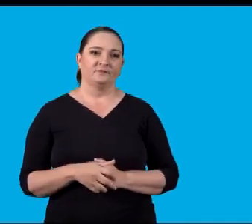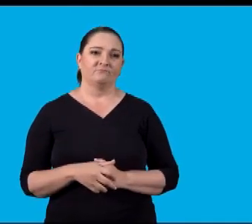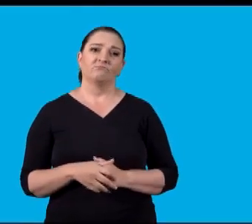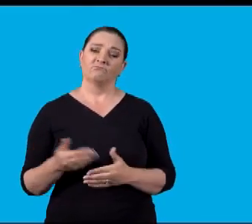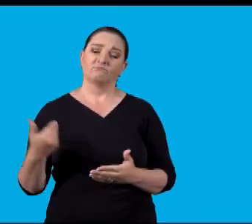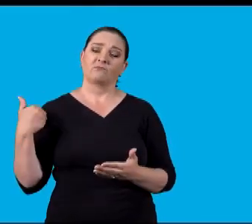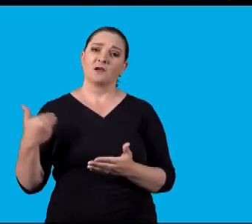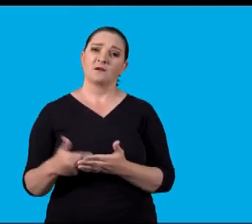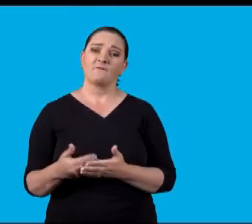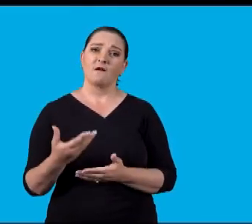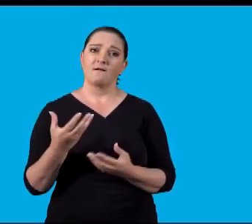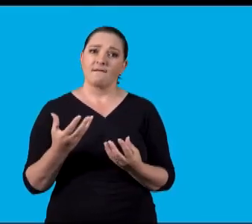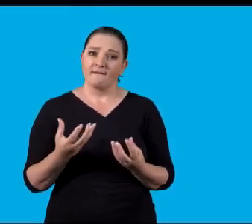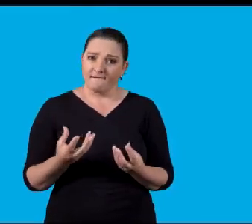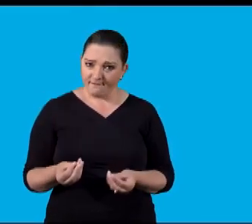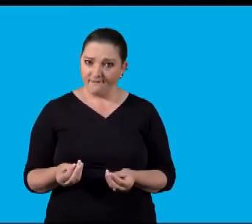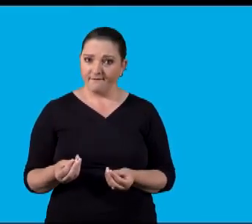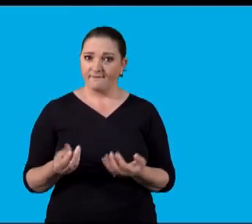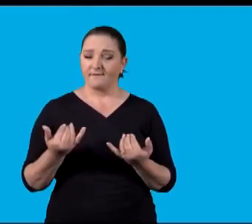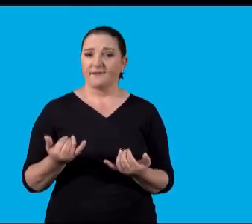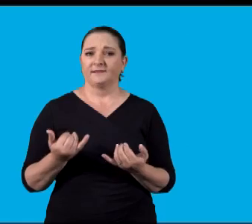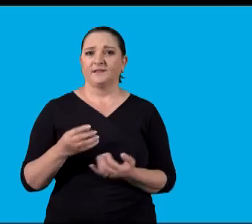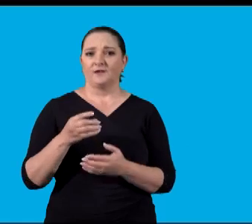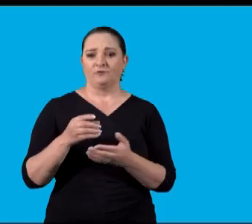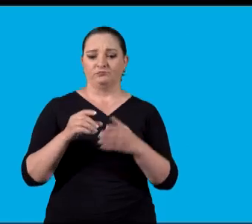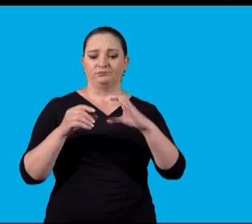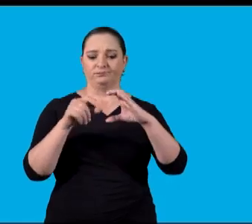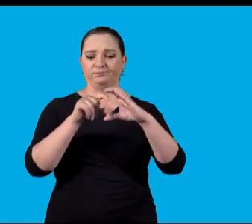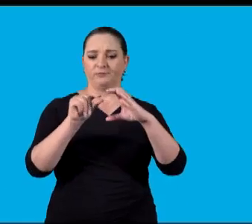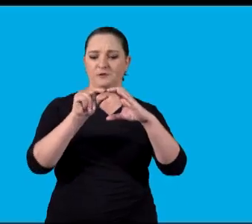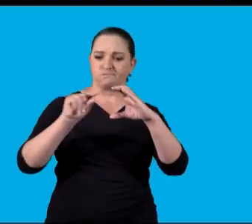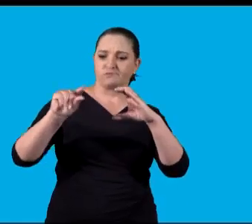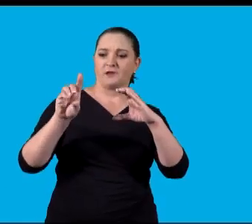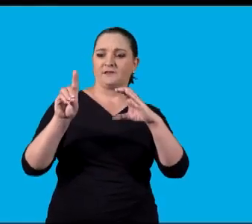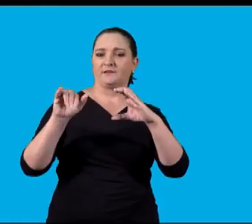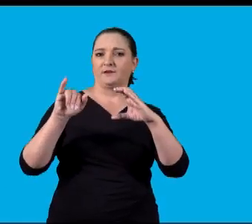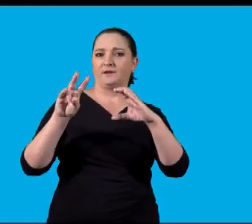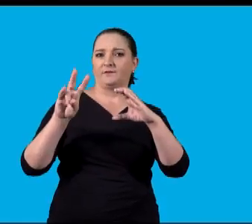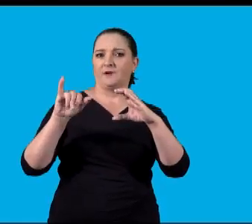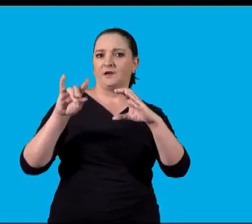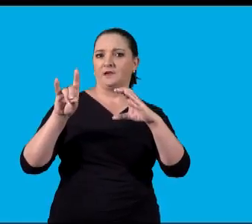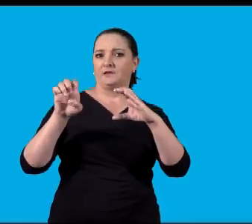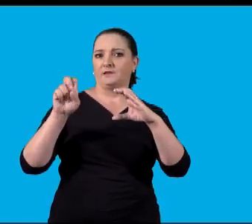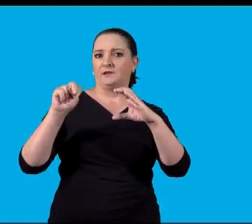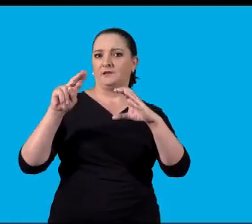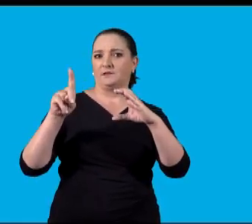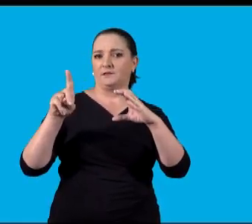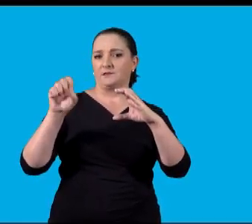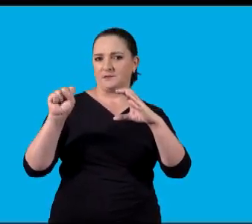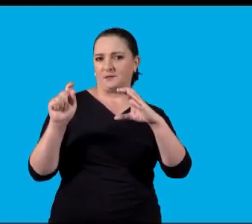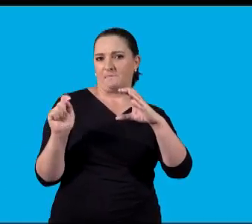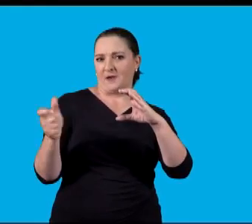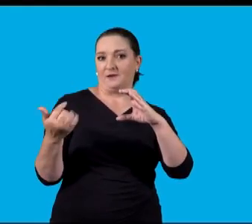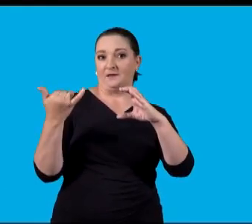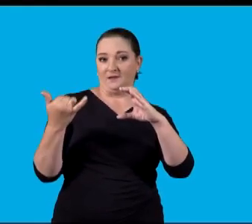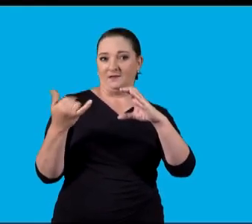our dividends paid. Now we have calculated our taxation paid. And then we can